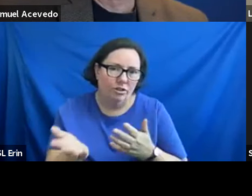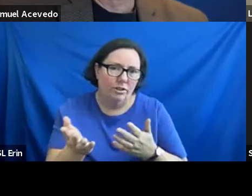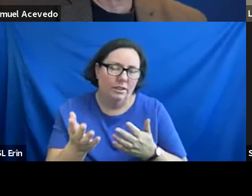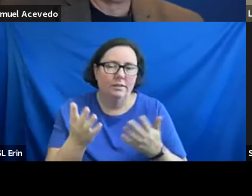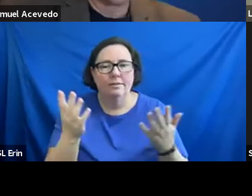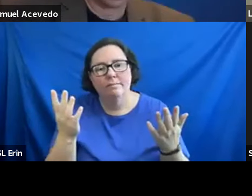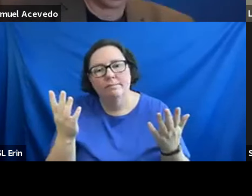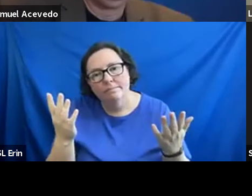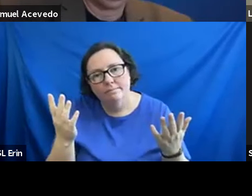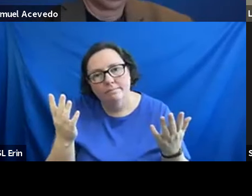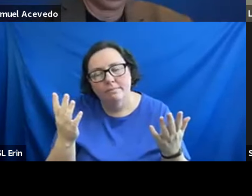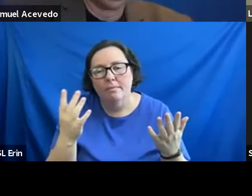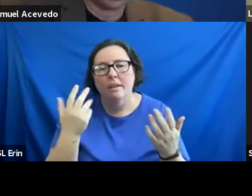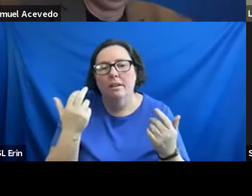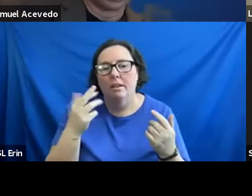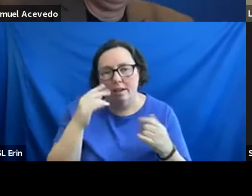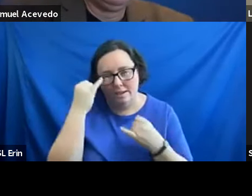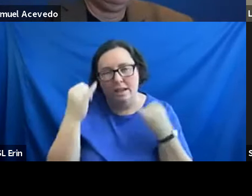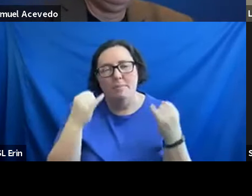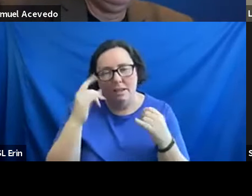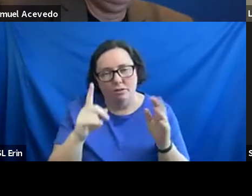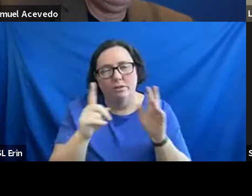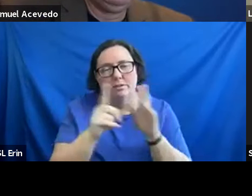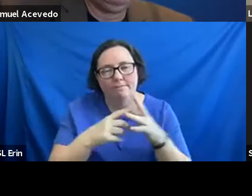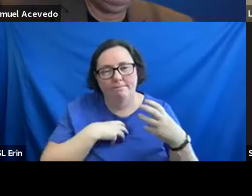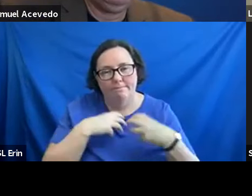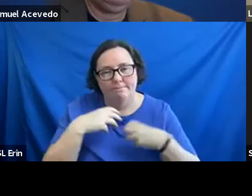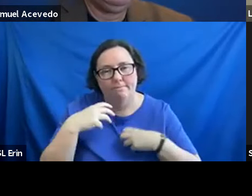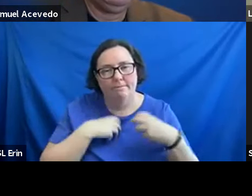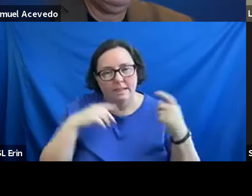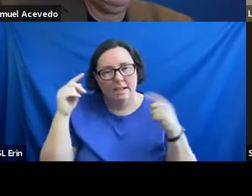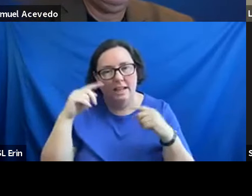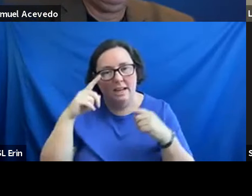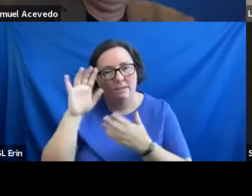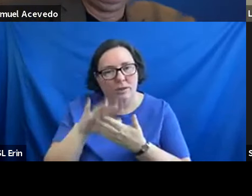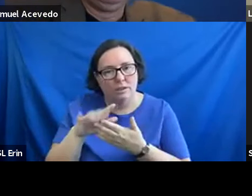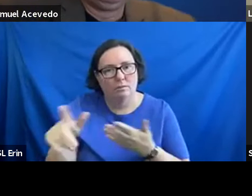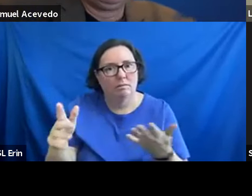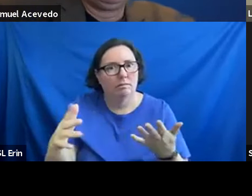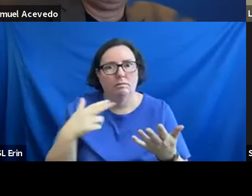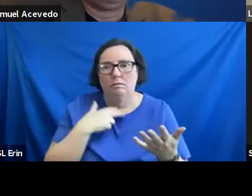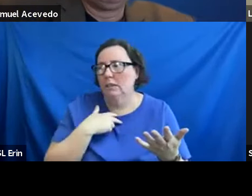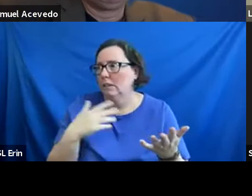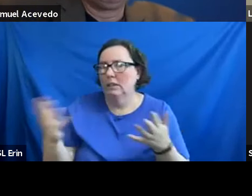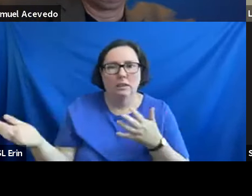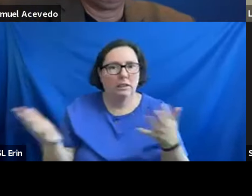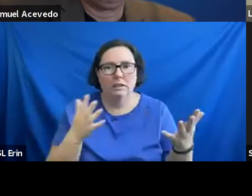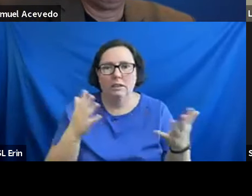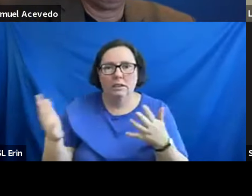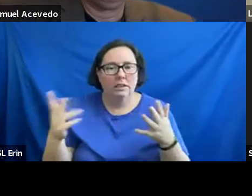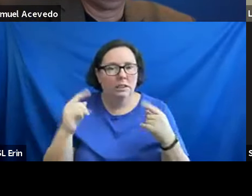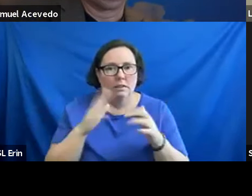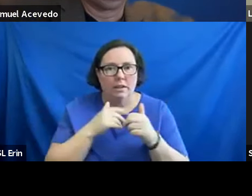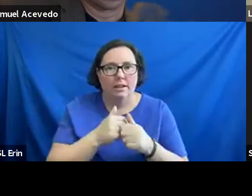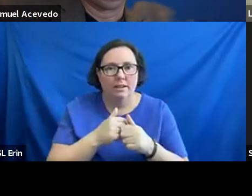this. I can imagine headaches for the schools to try to implement